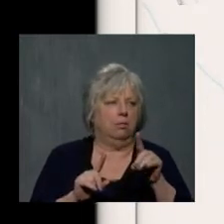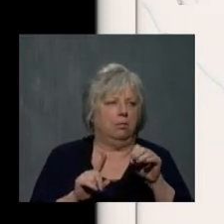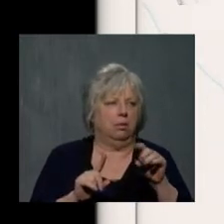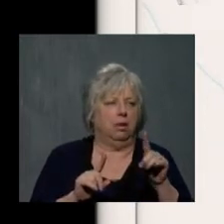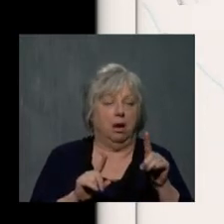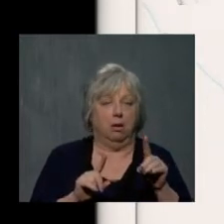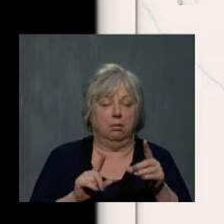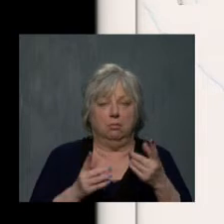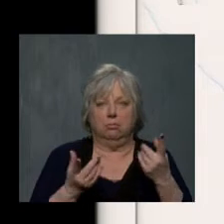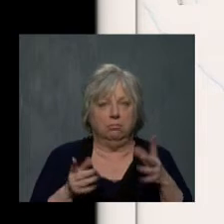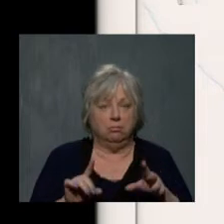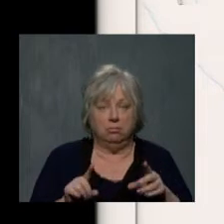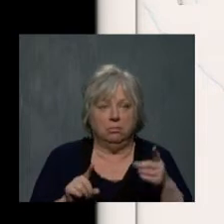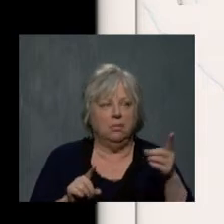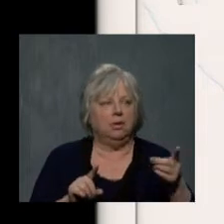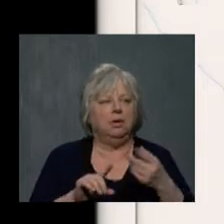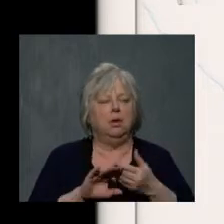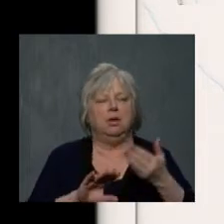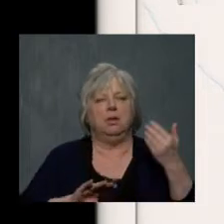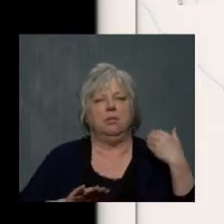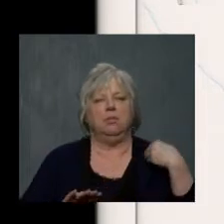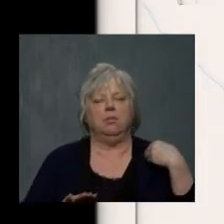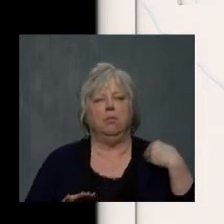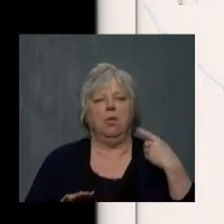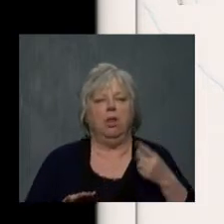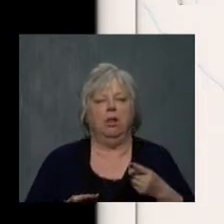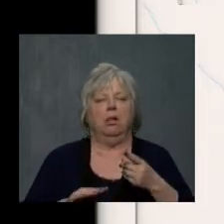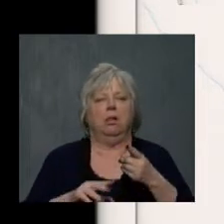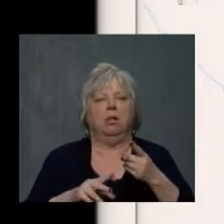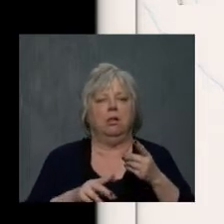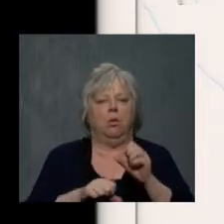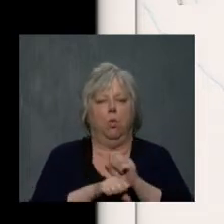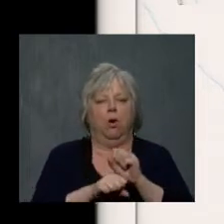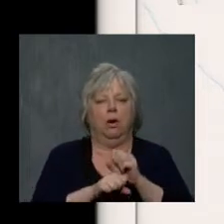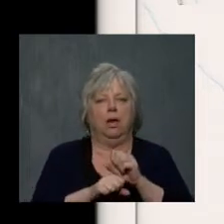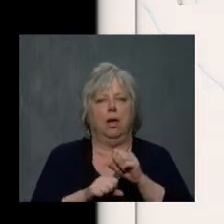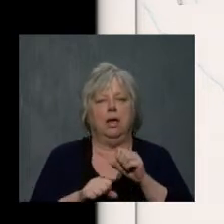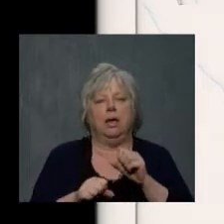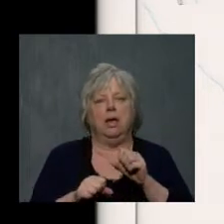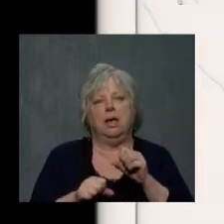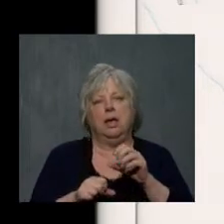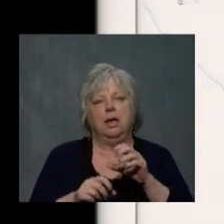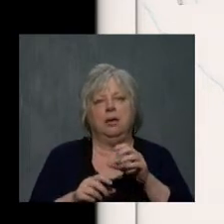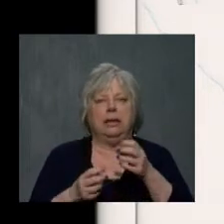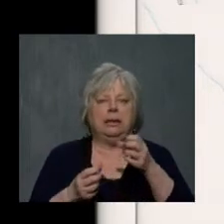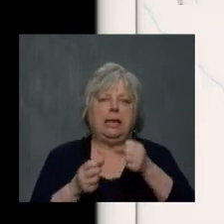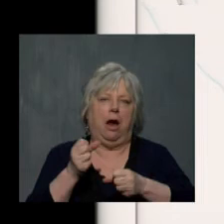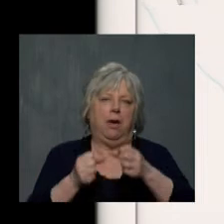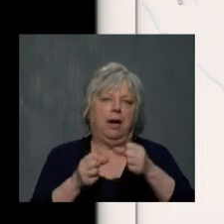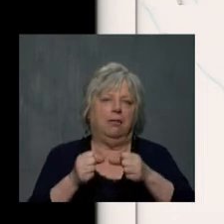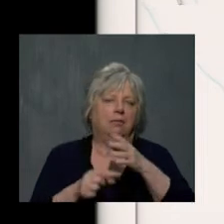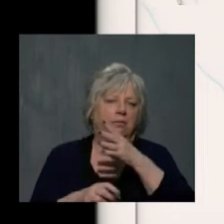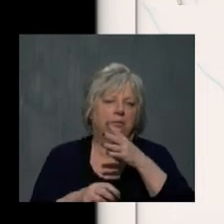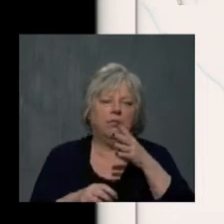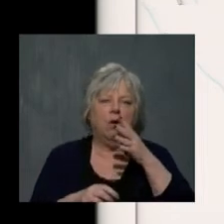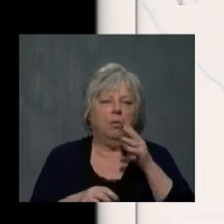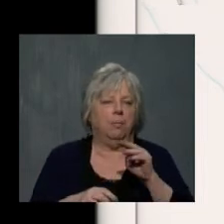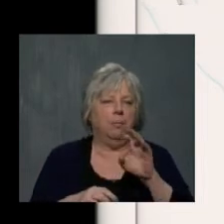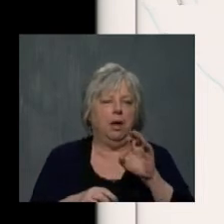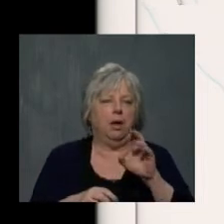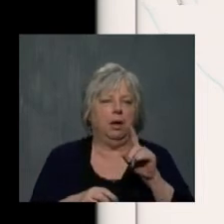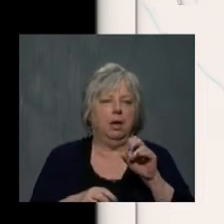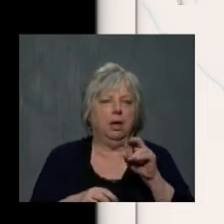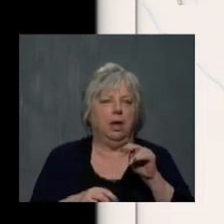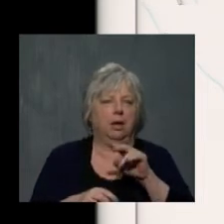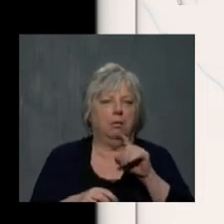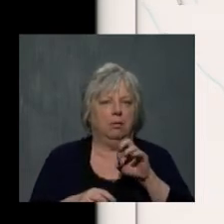What they have there is this used to be a working dairy farm, you know, on there, the Kinzel Dairy,